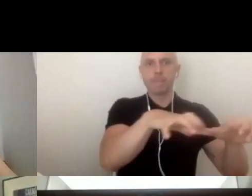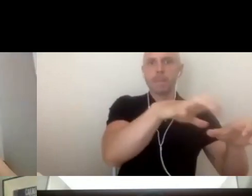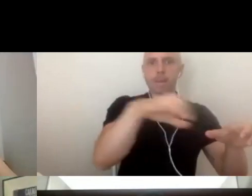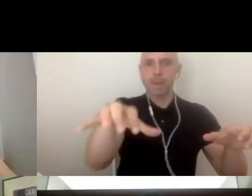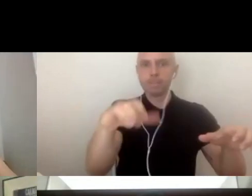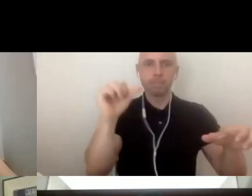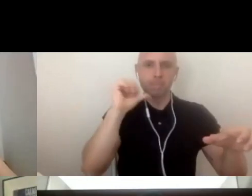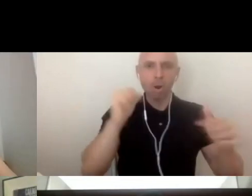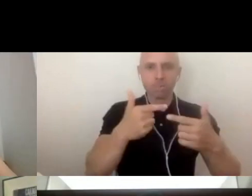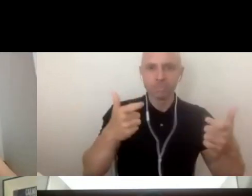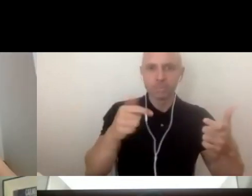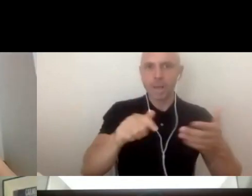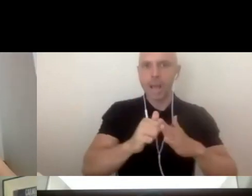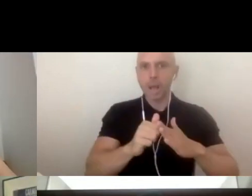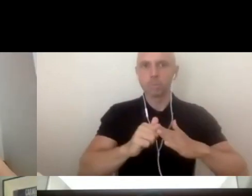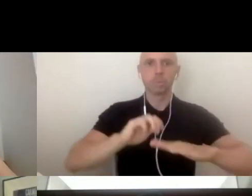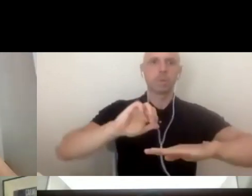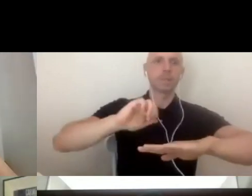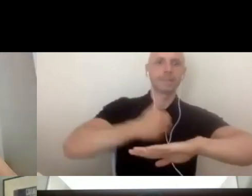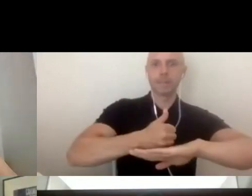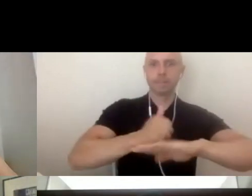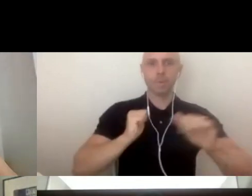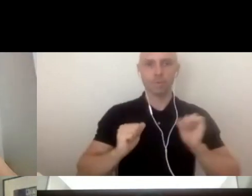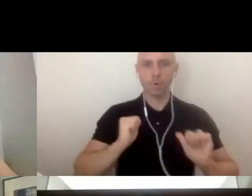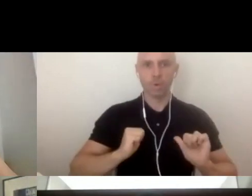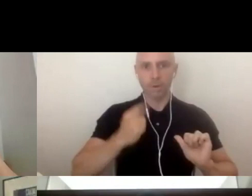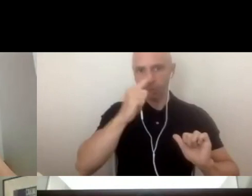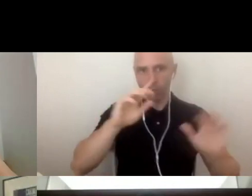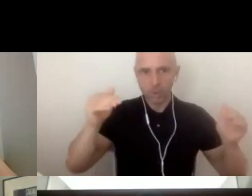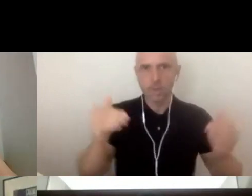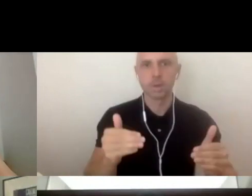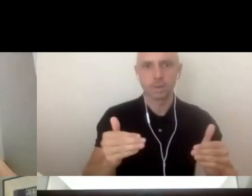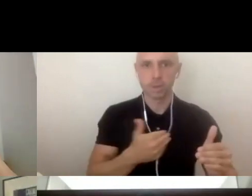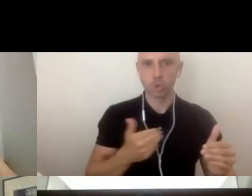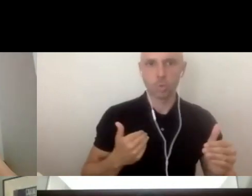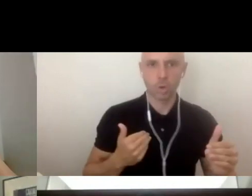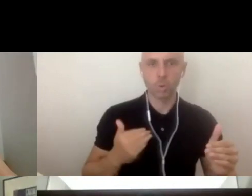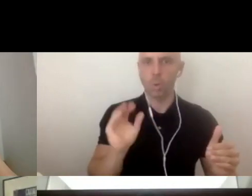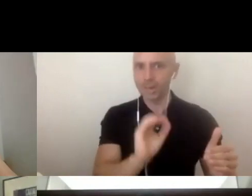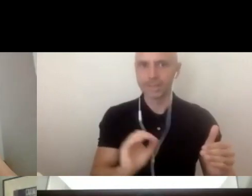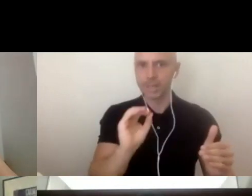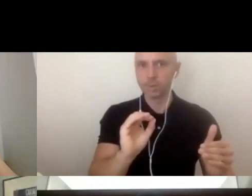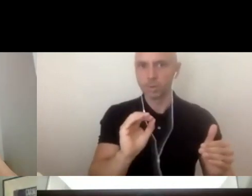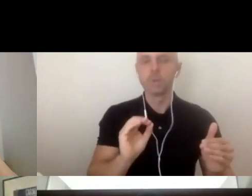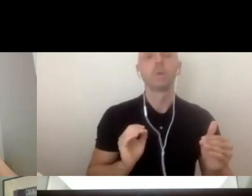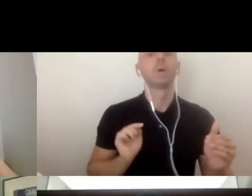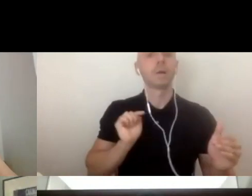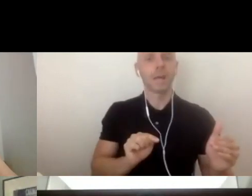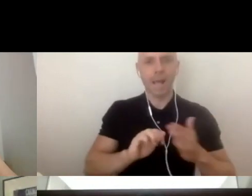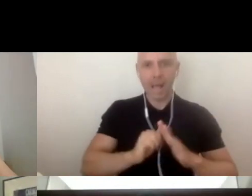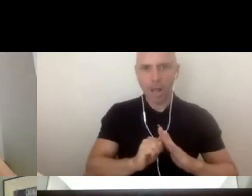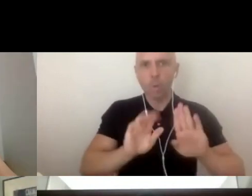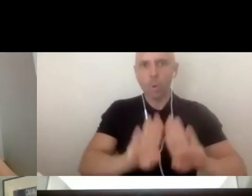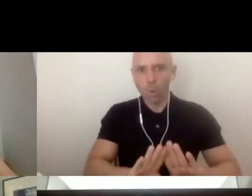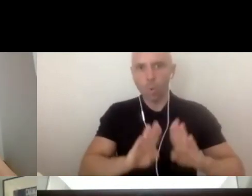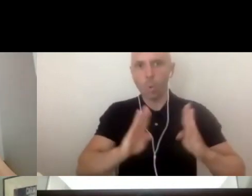that is specific to Toronto and Ontario, and its goal is to be published in the fall, and that's for when more than 50 people can